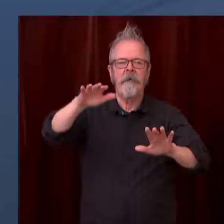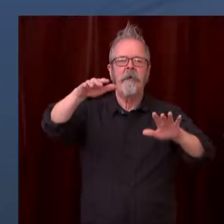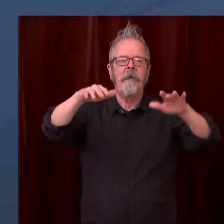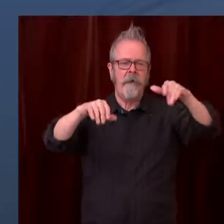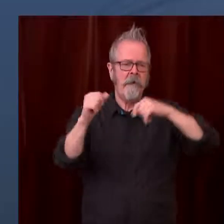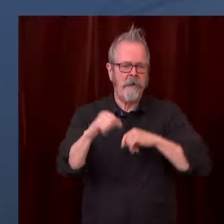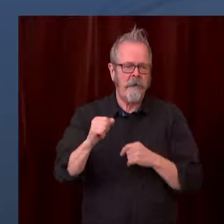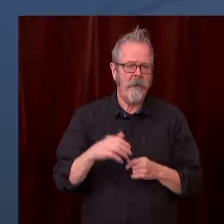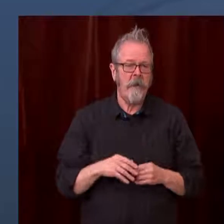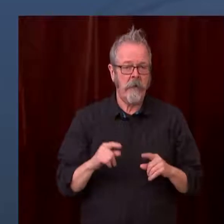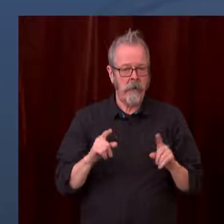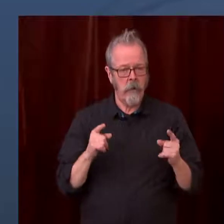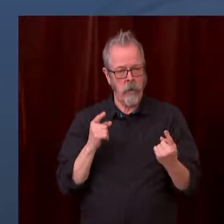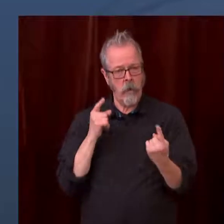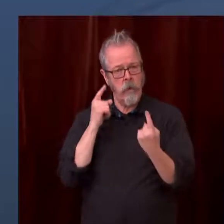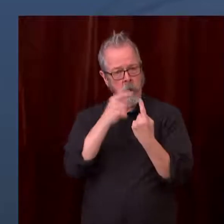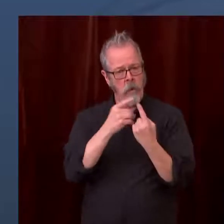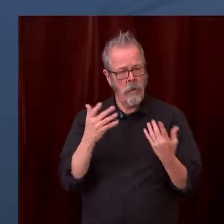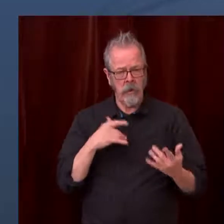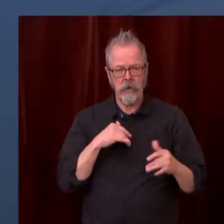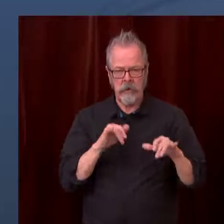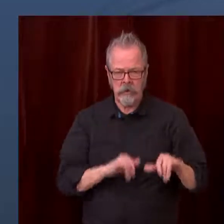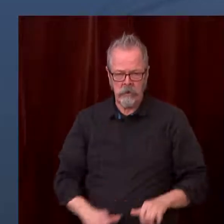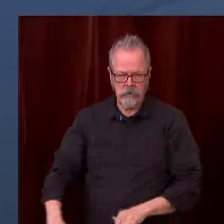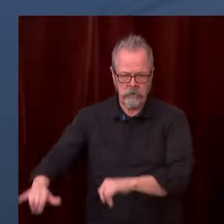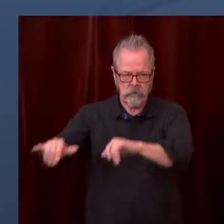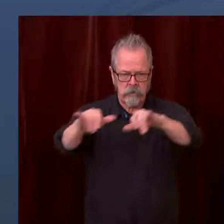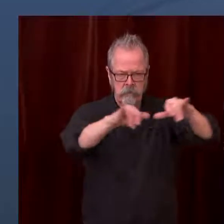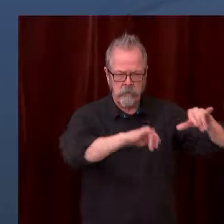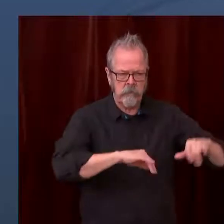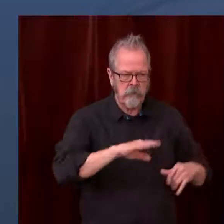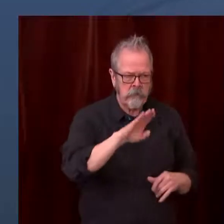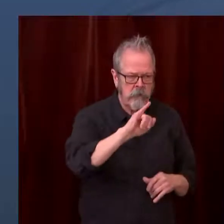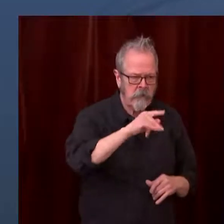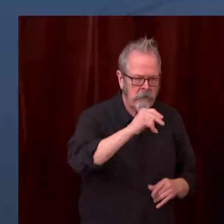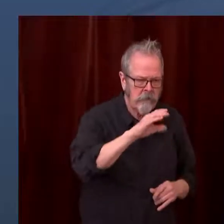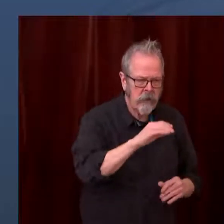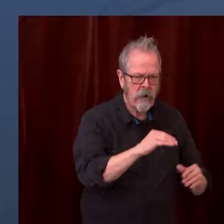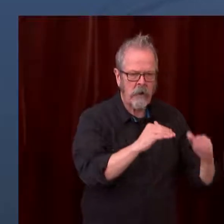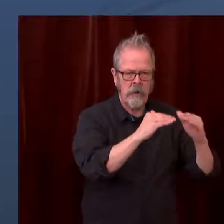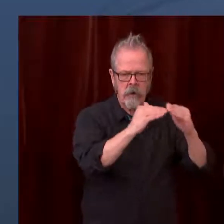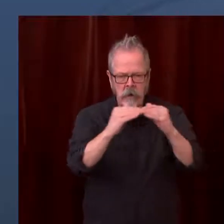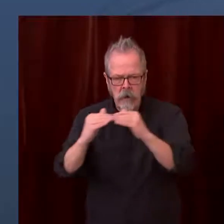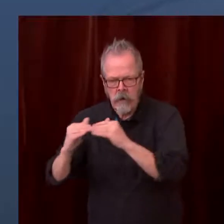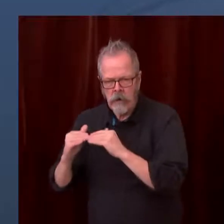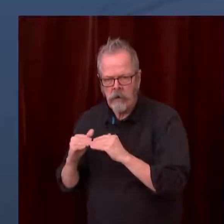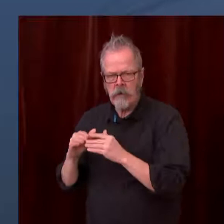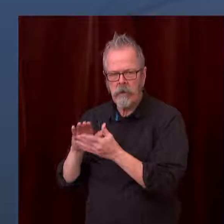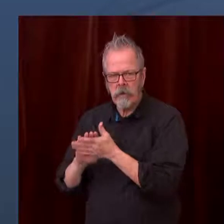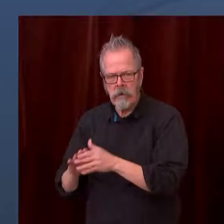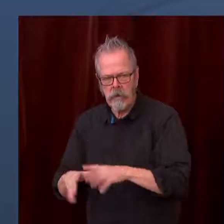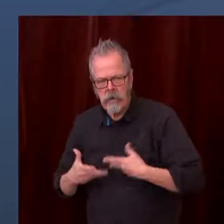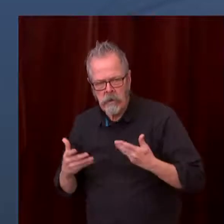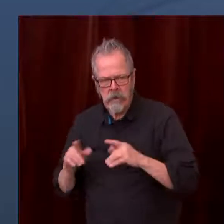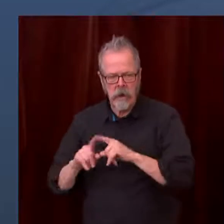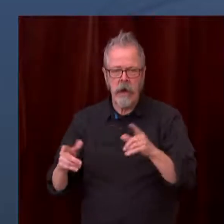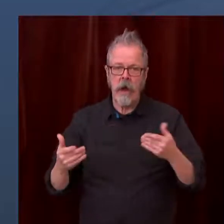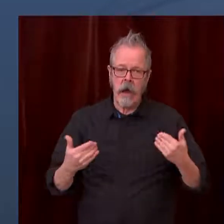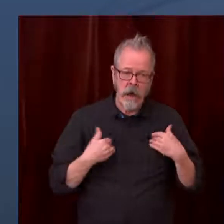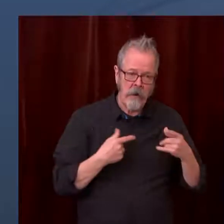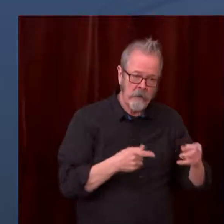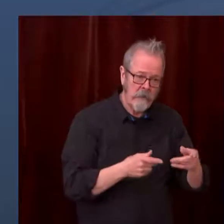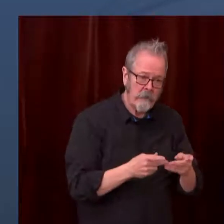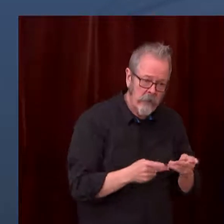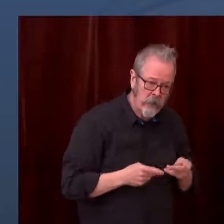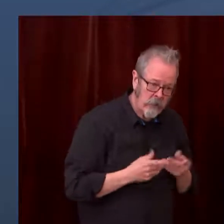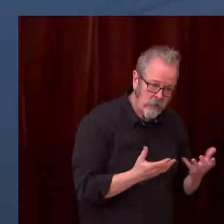only constant is that we will continue to be evolving as the situation within those 3-legged stool, each